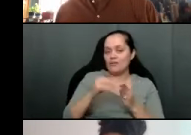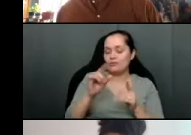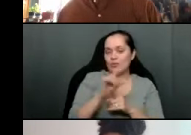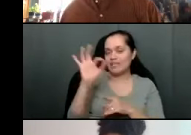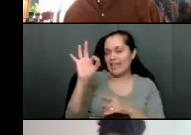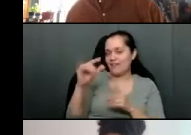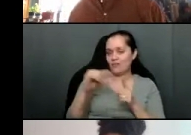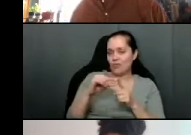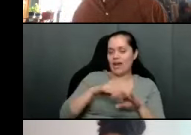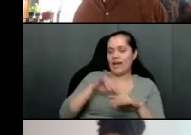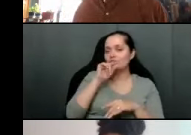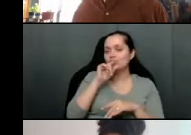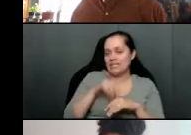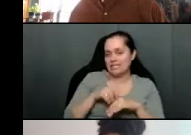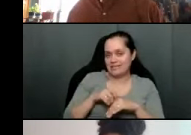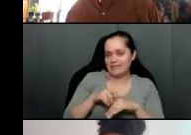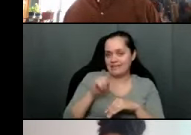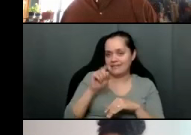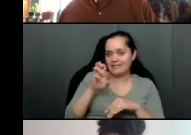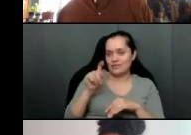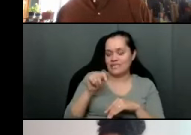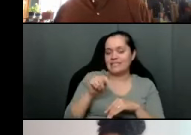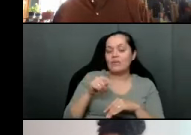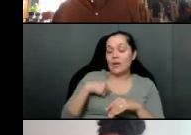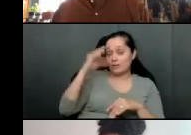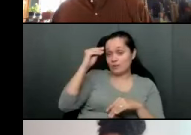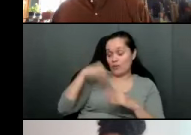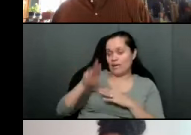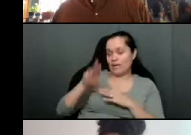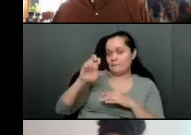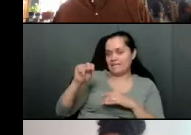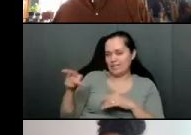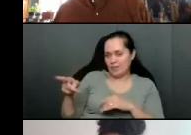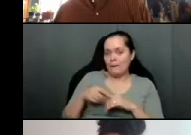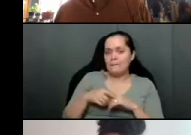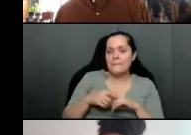on tweets when I was a boy in Minnesota.